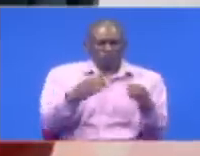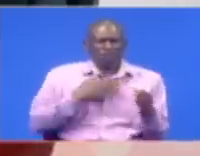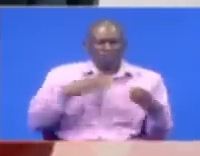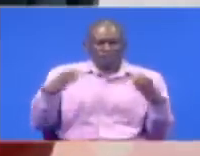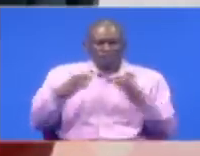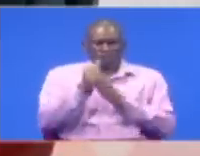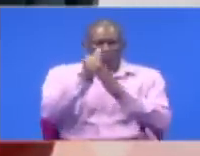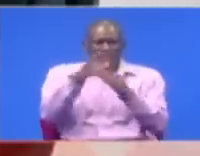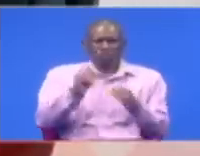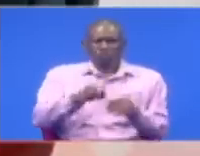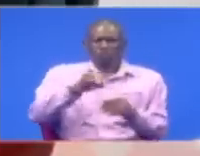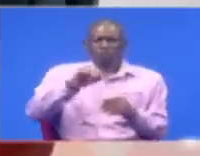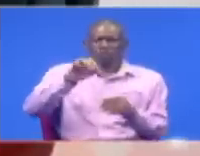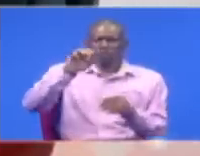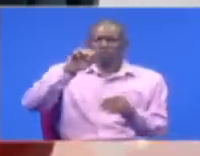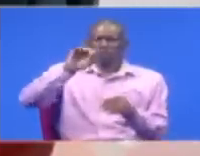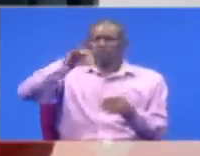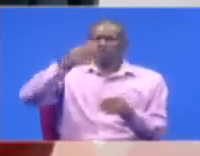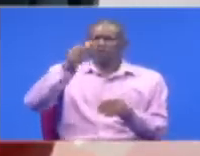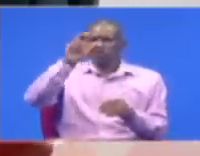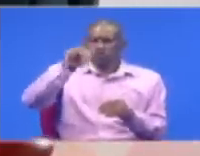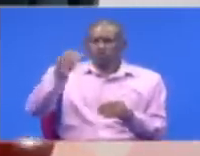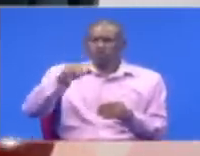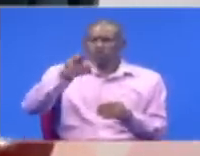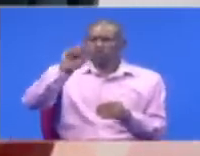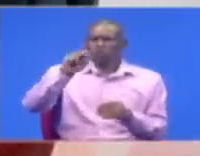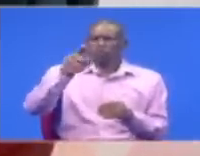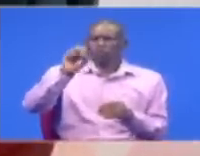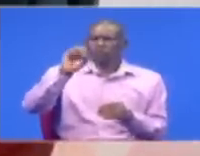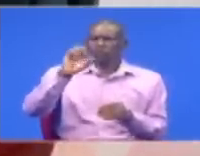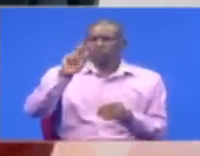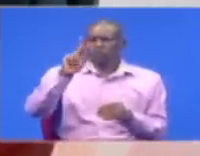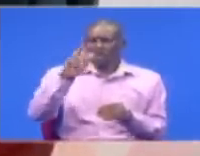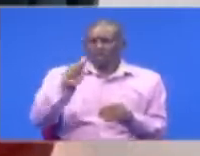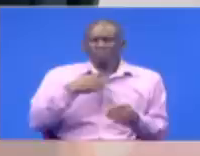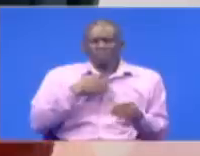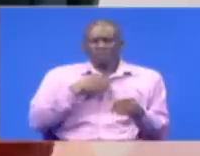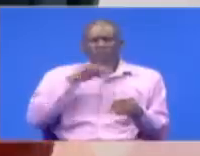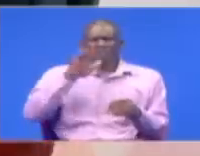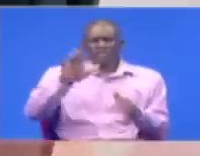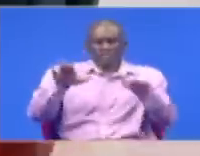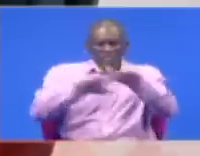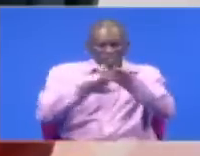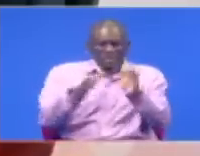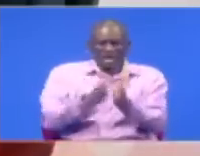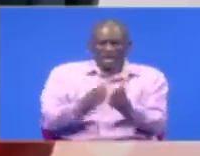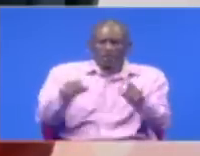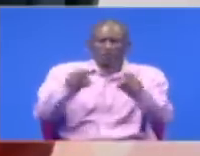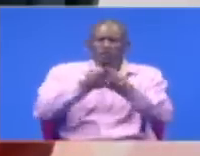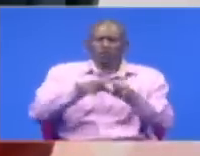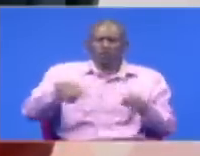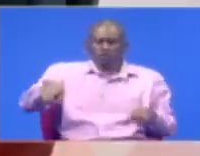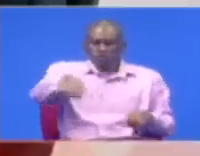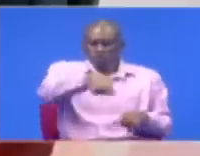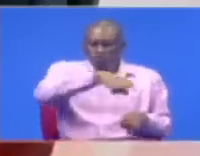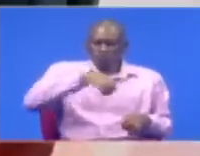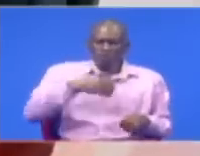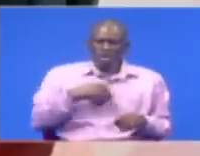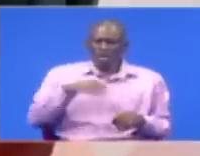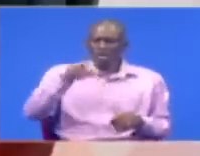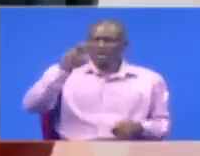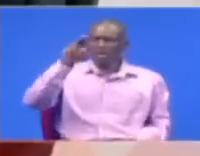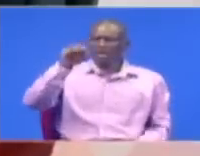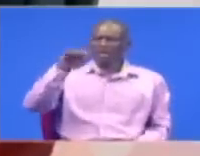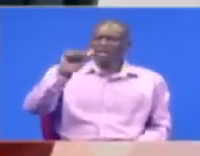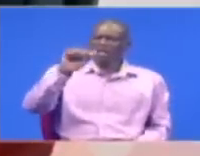John Musyoka Annan. I was his able assistant, And we also had Nyamodi.